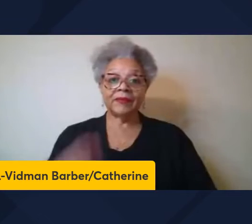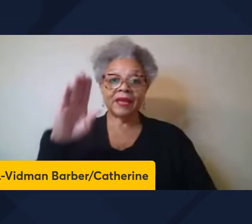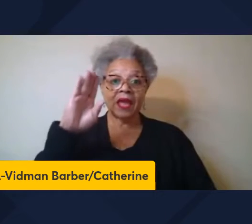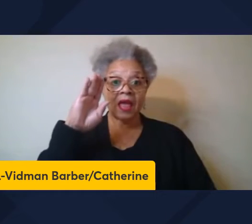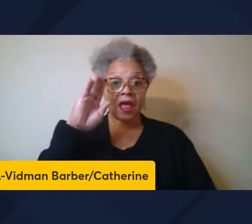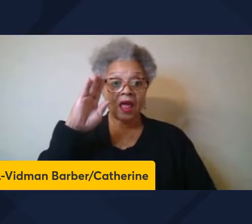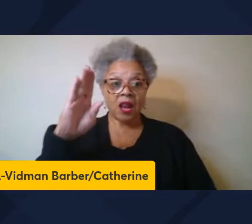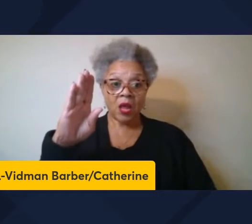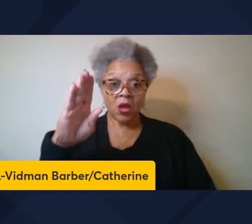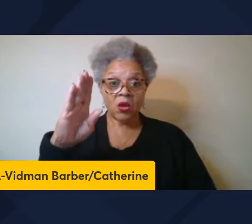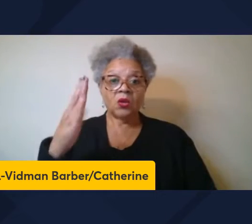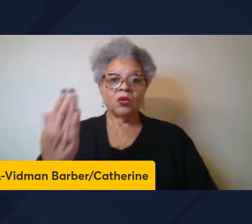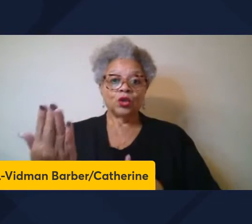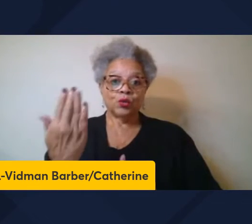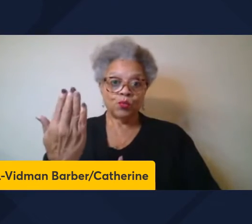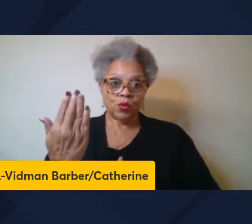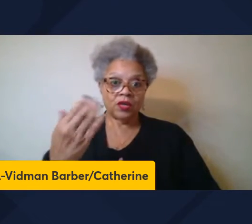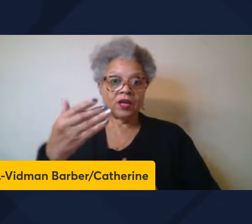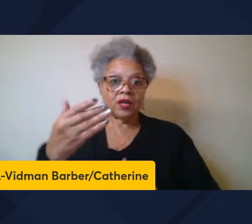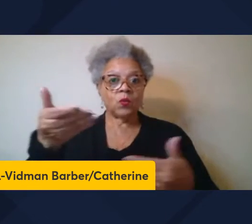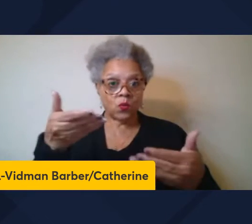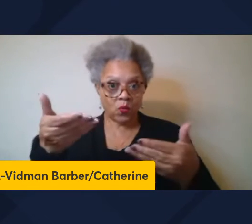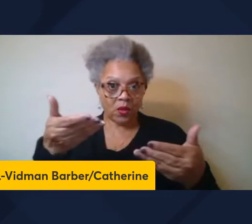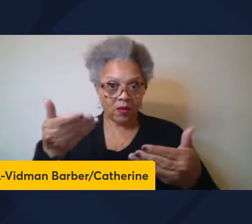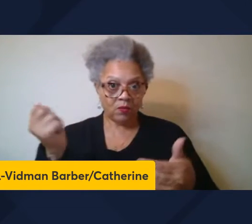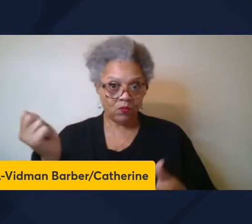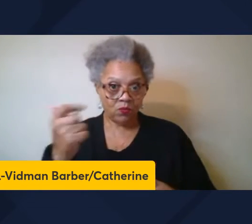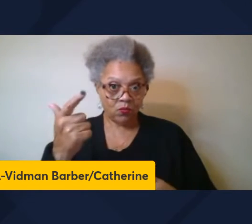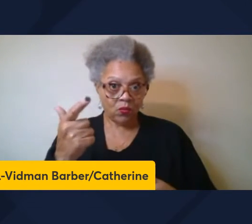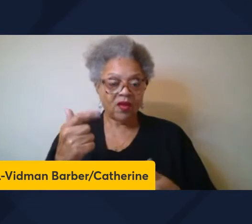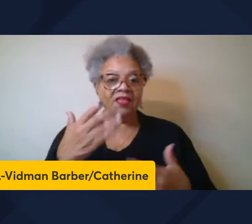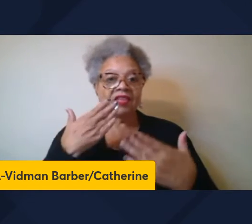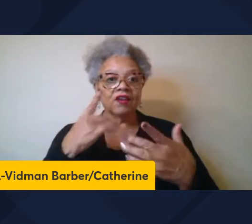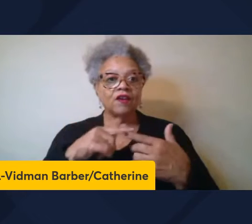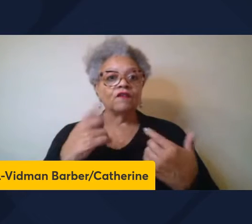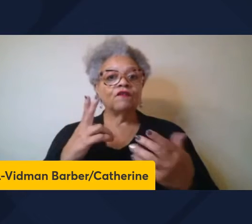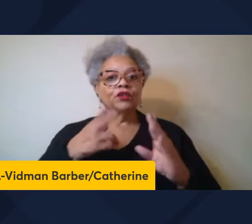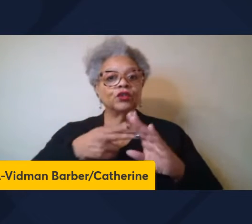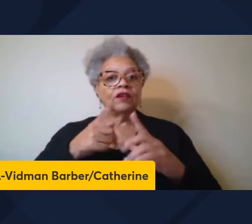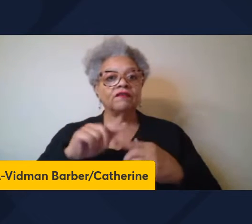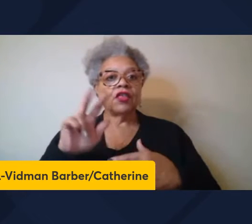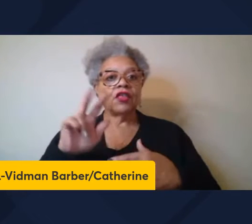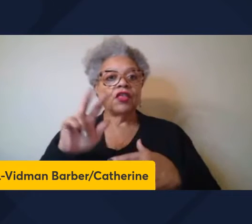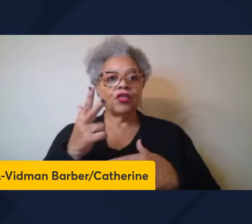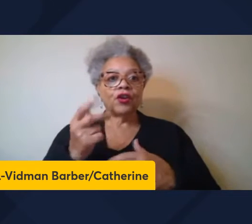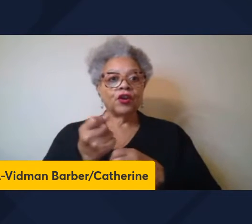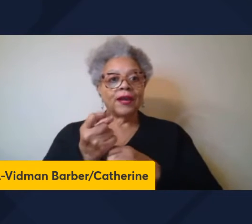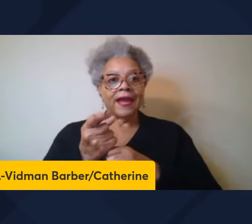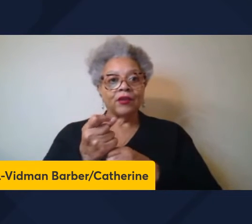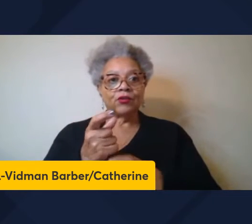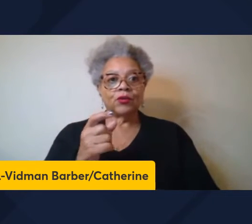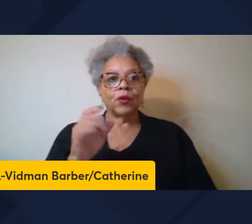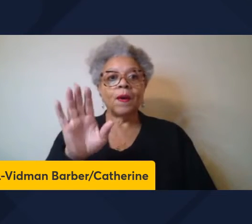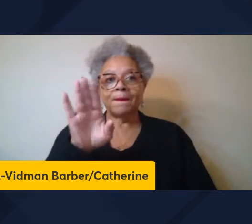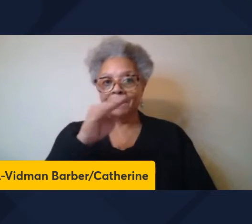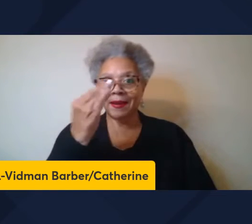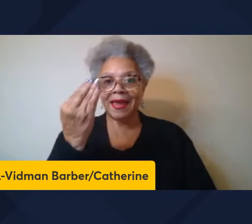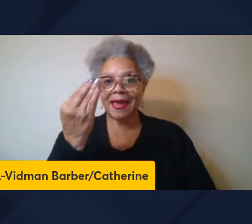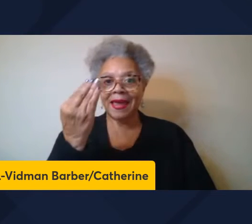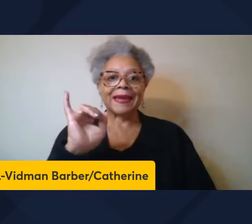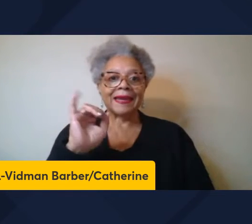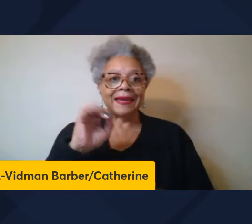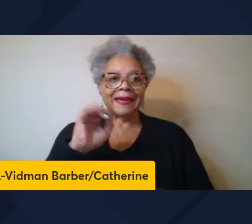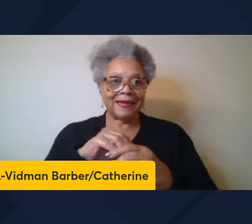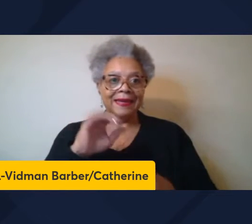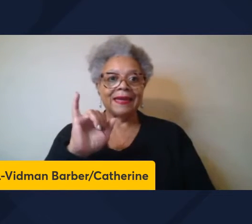Welcome, everyone. Thank you for joining us for the third annual Black in Immuno Week, a week where we will celebrate, amplify, and support Black voices in